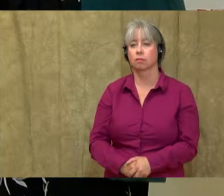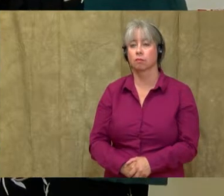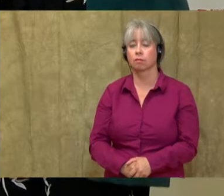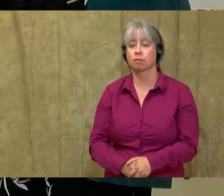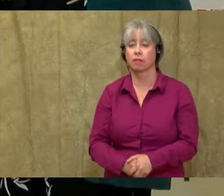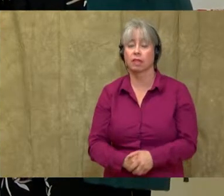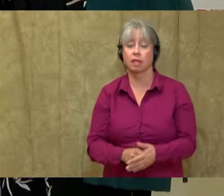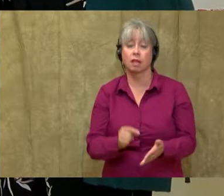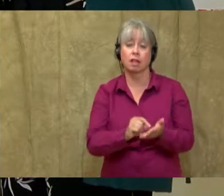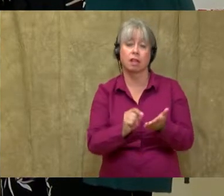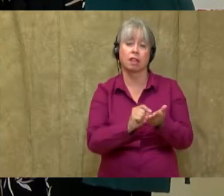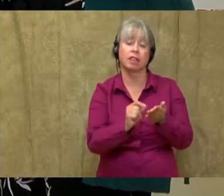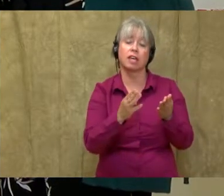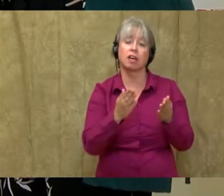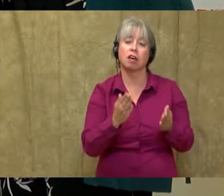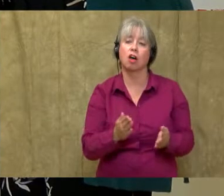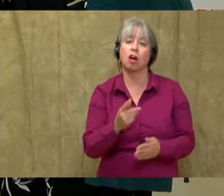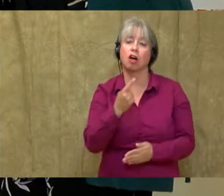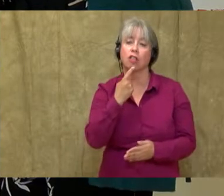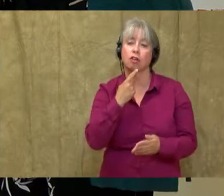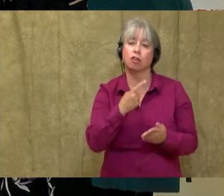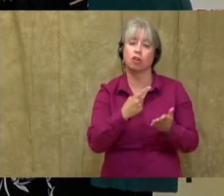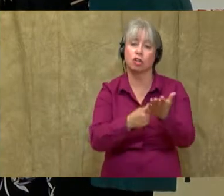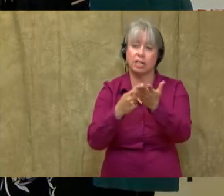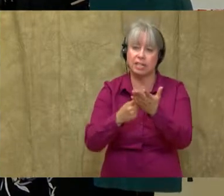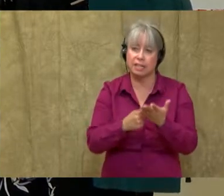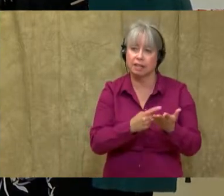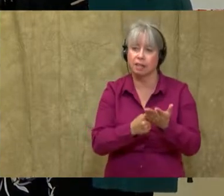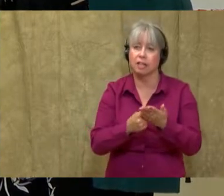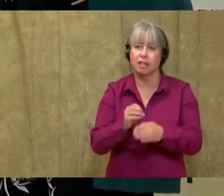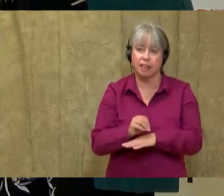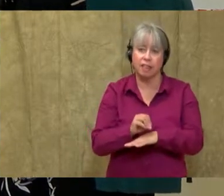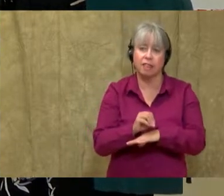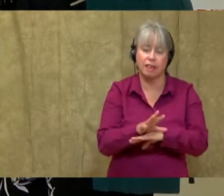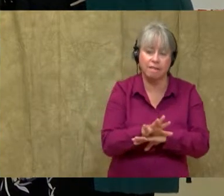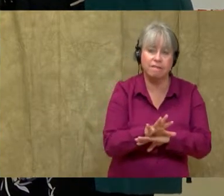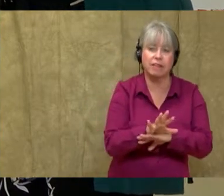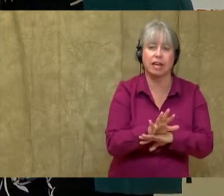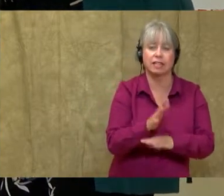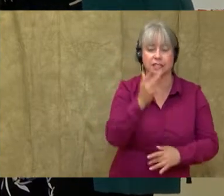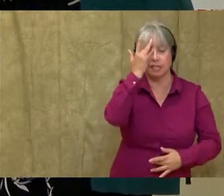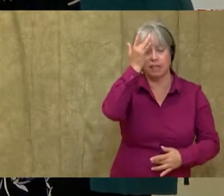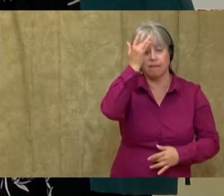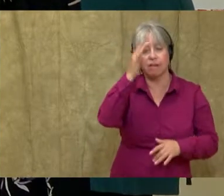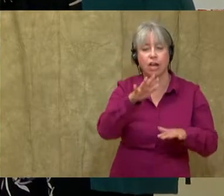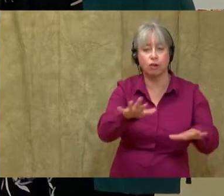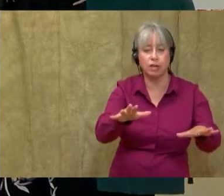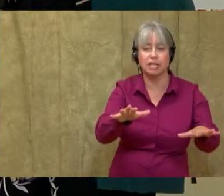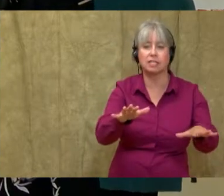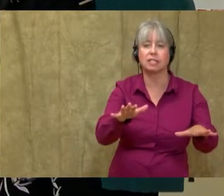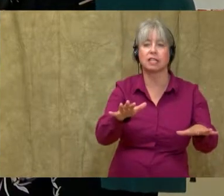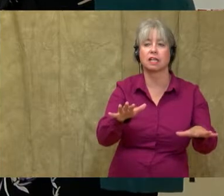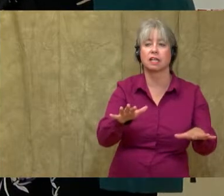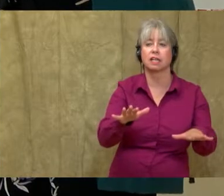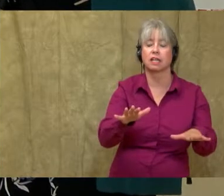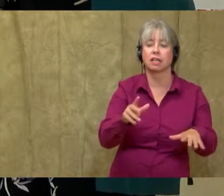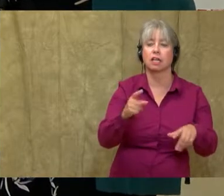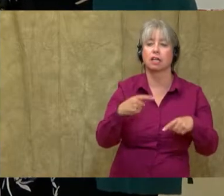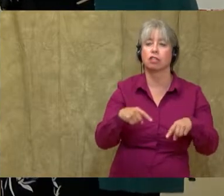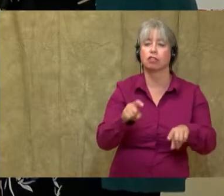In this part of the poem, the author is talking about the effects the virus has had on everyone during this pandemic. How do we know, or